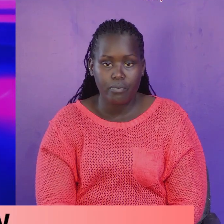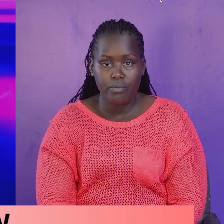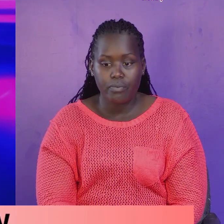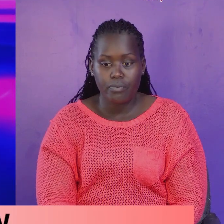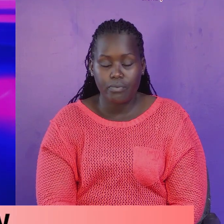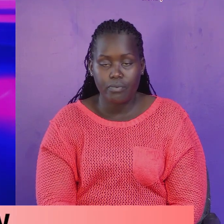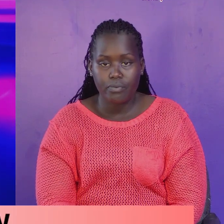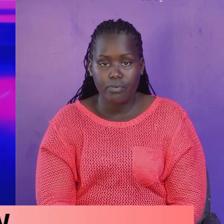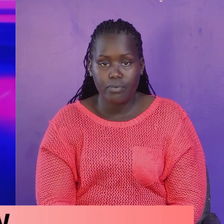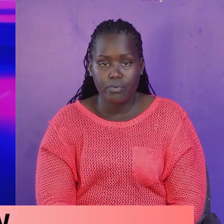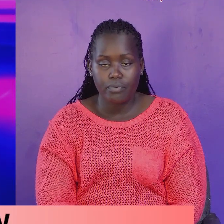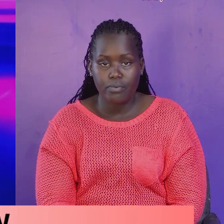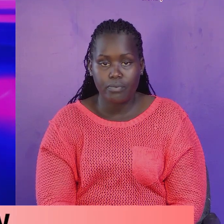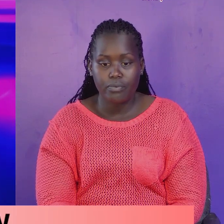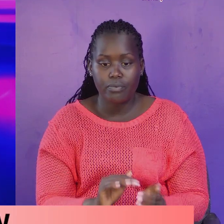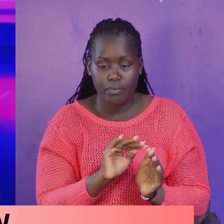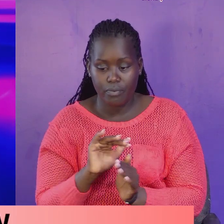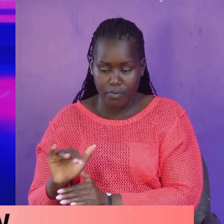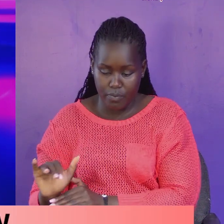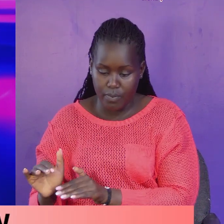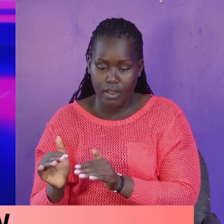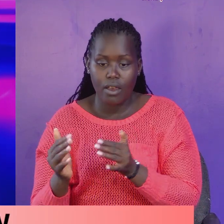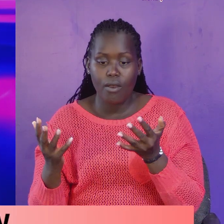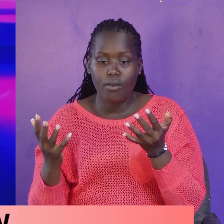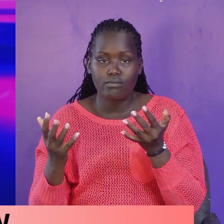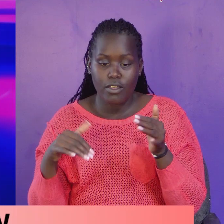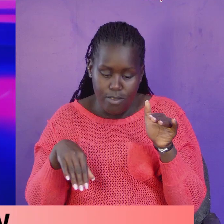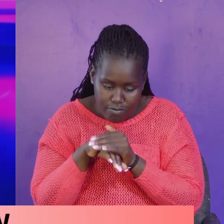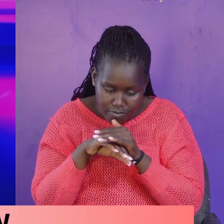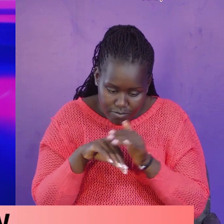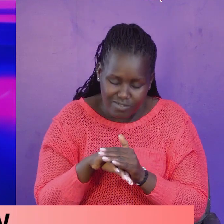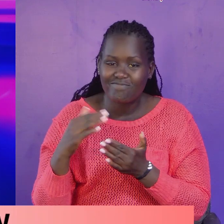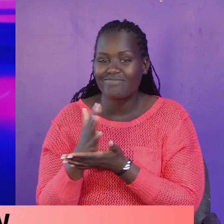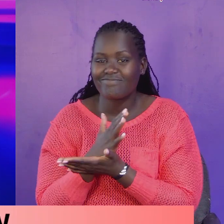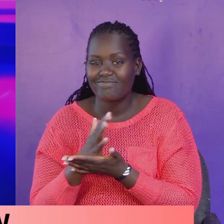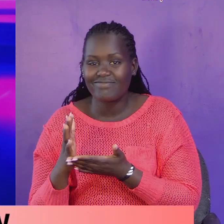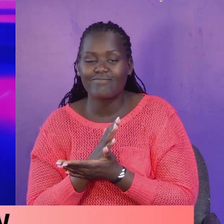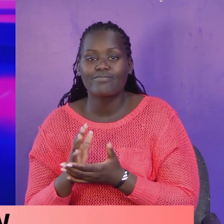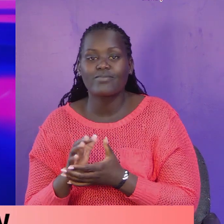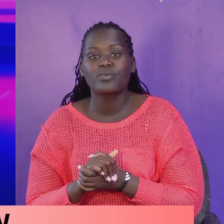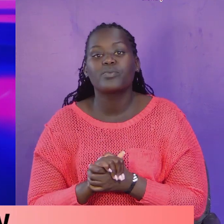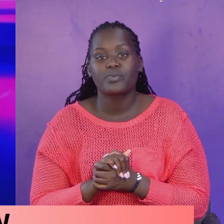where you love. Yes. The football part. Yes.